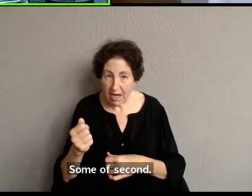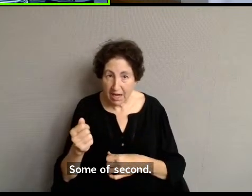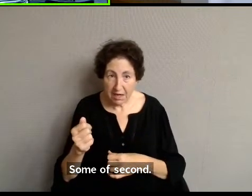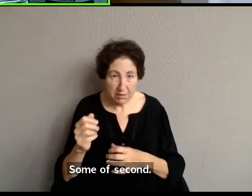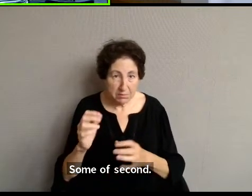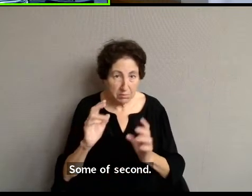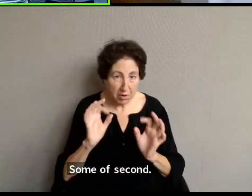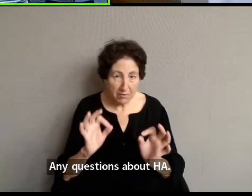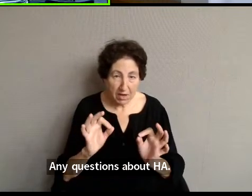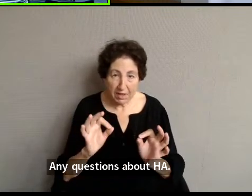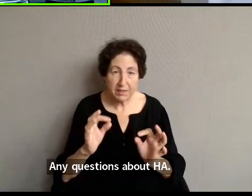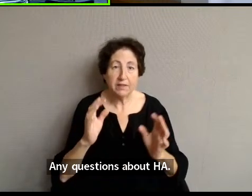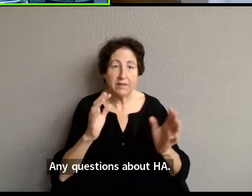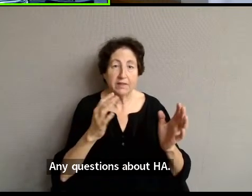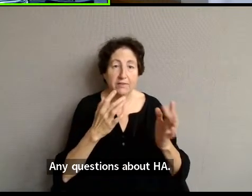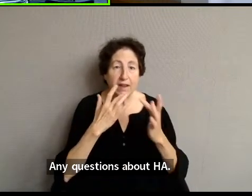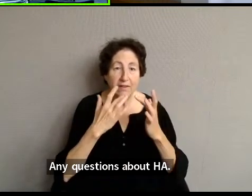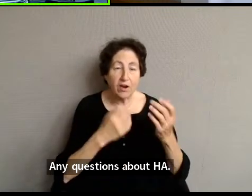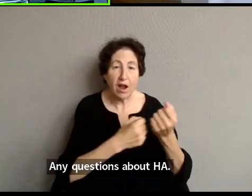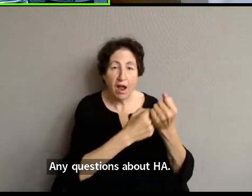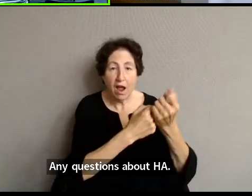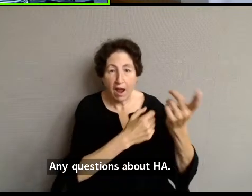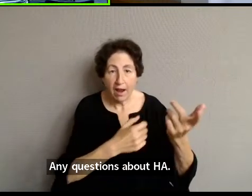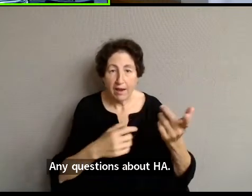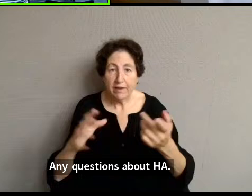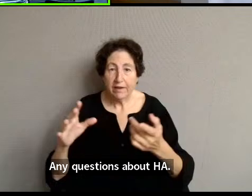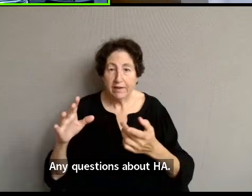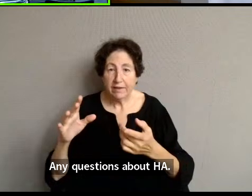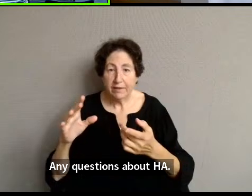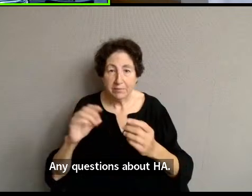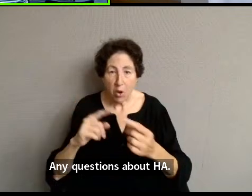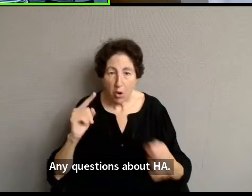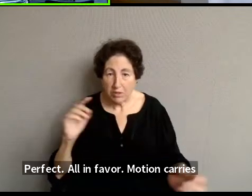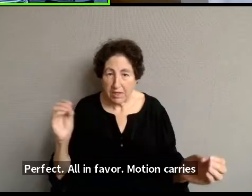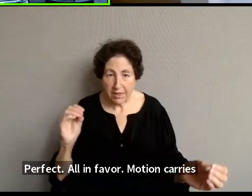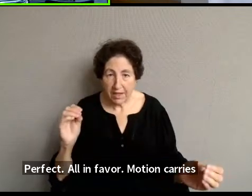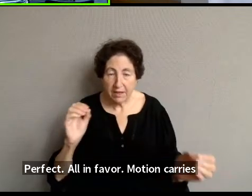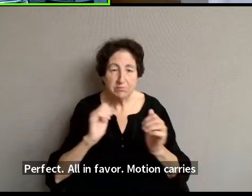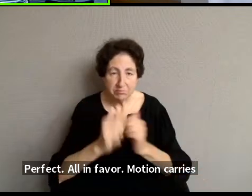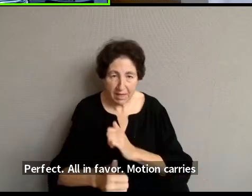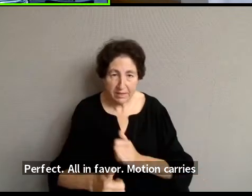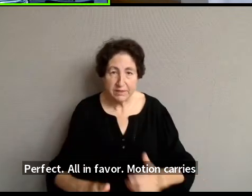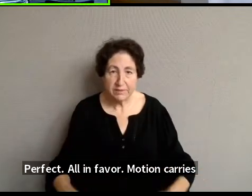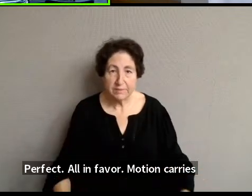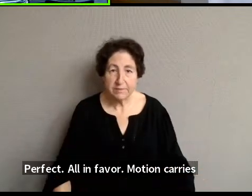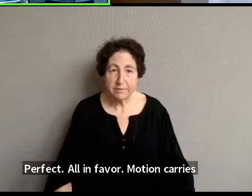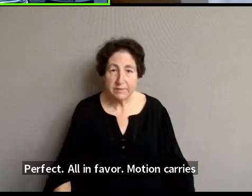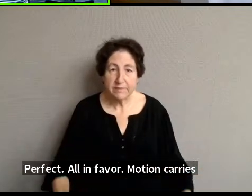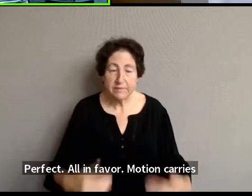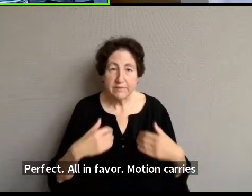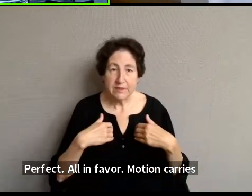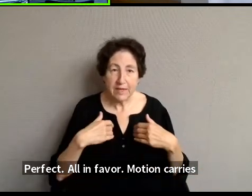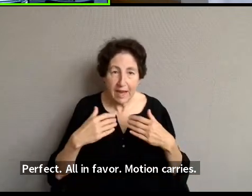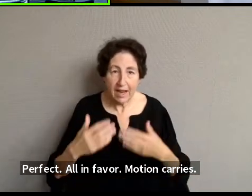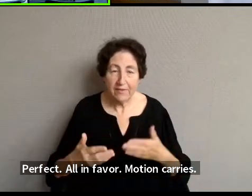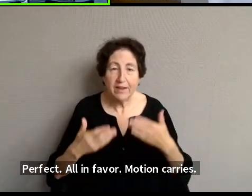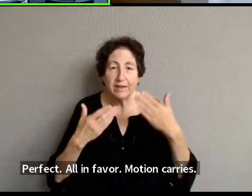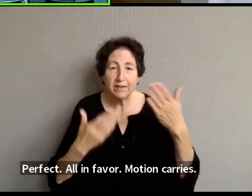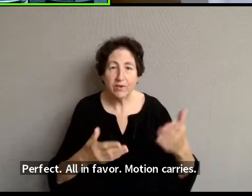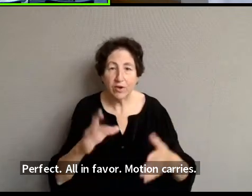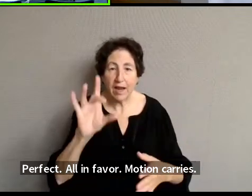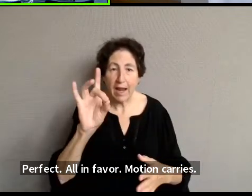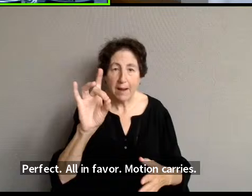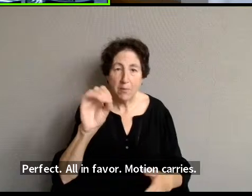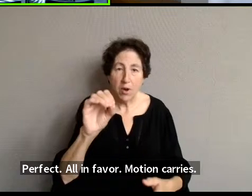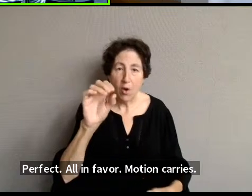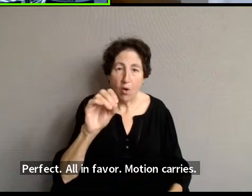Perfect. All in favor? Aye. All opposed? Motion carries. Do I have a motion for 8.04, the